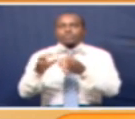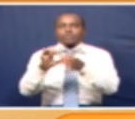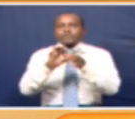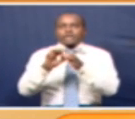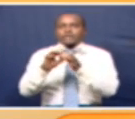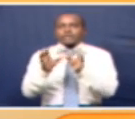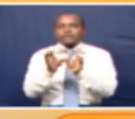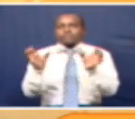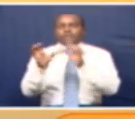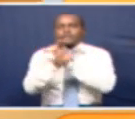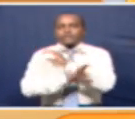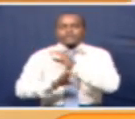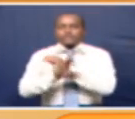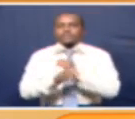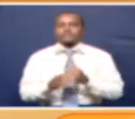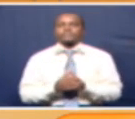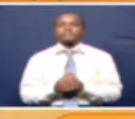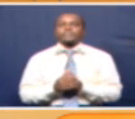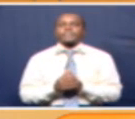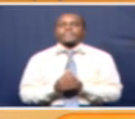to ensure peace.